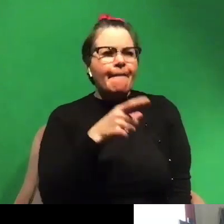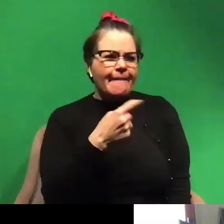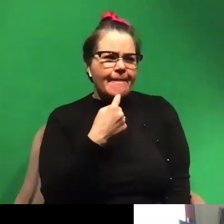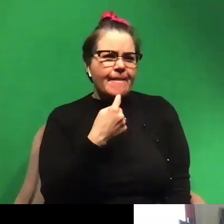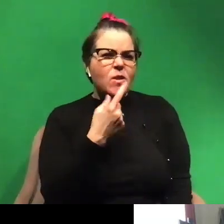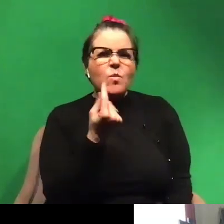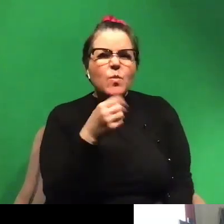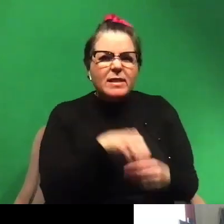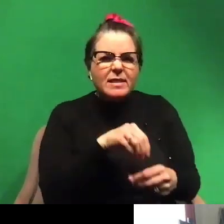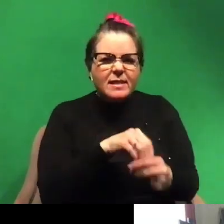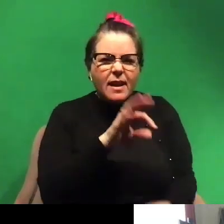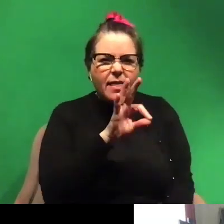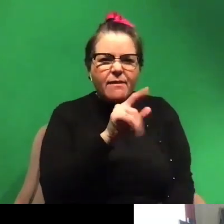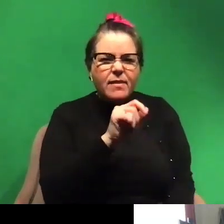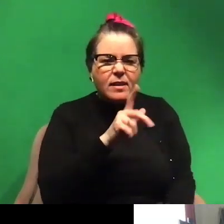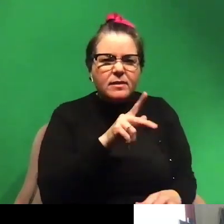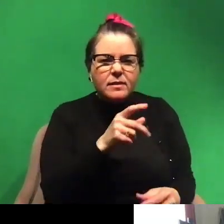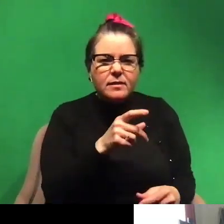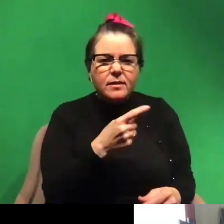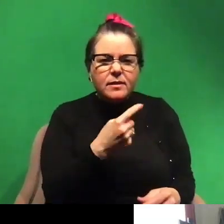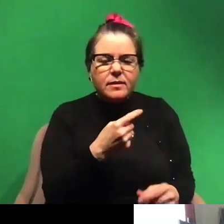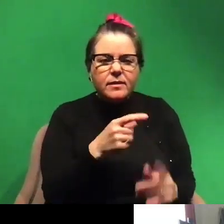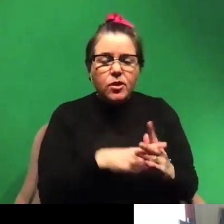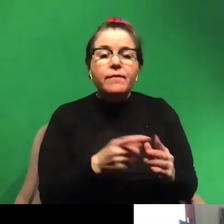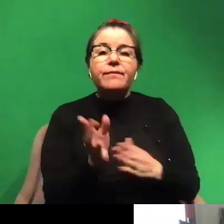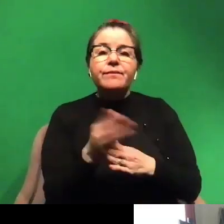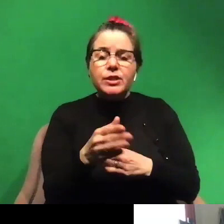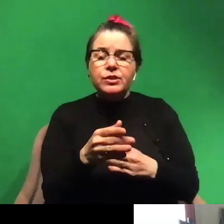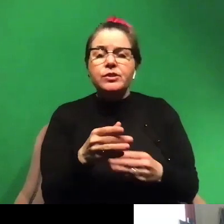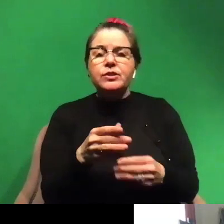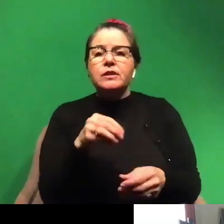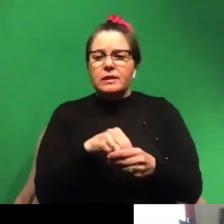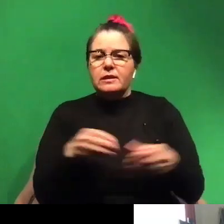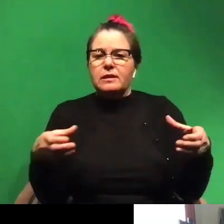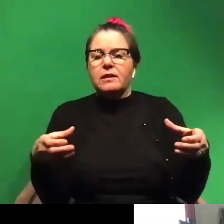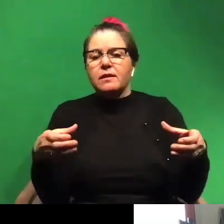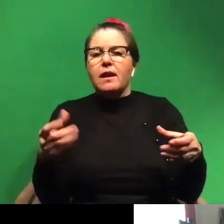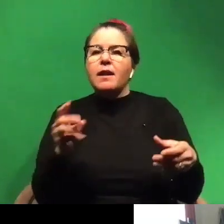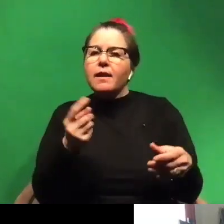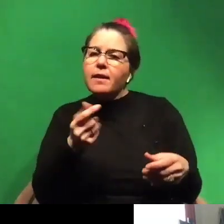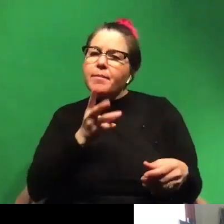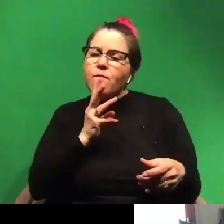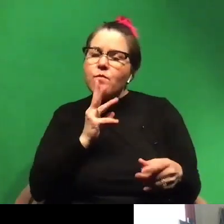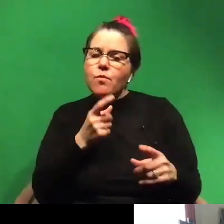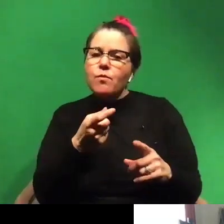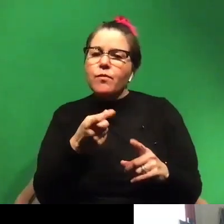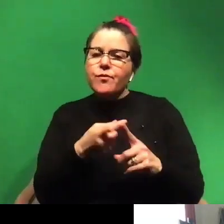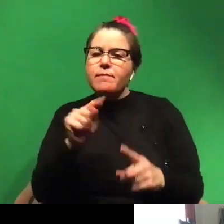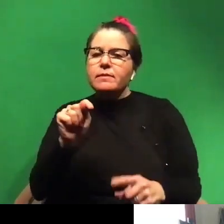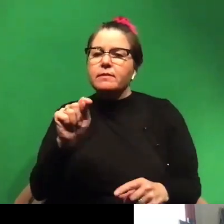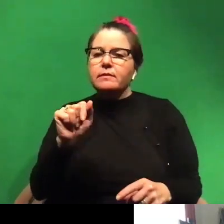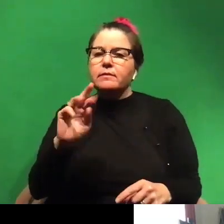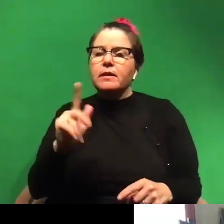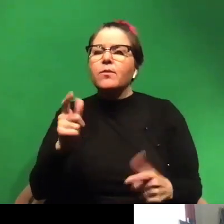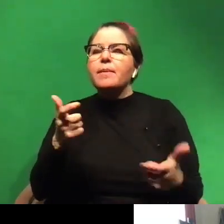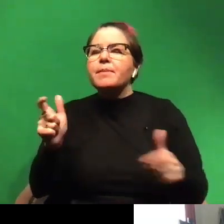flask from the get-go when you start the flask? It's fish and then a little bit of water that we take from tanks where bigger fish